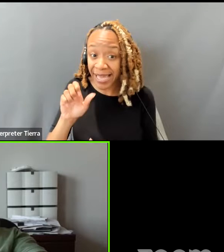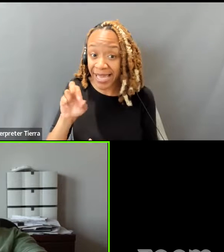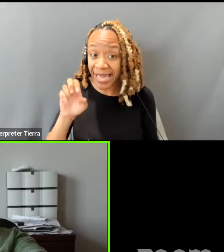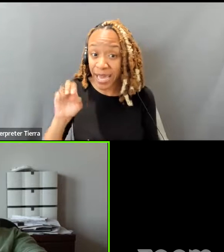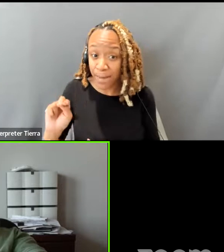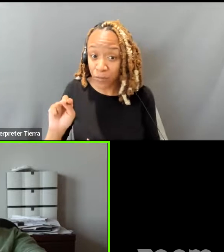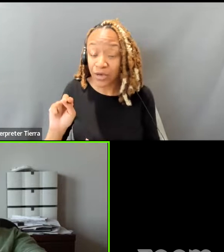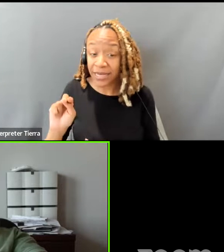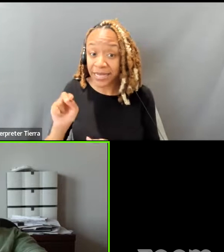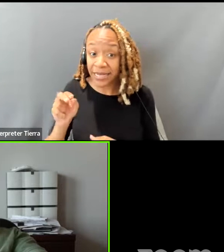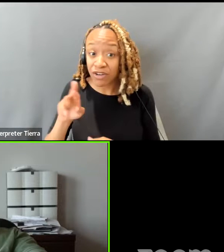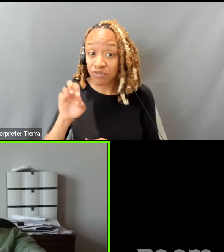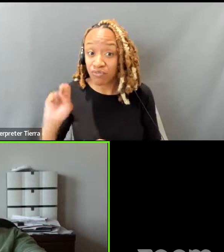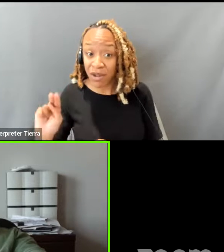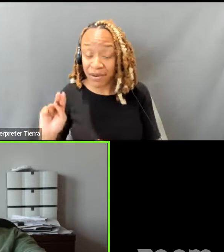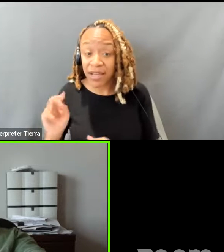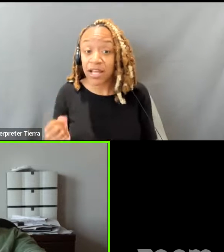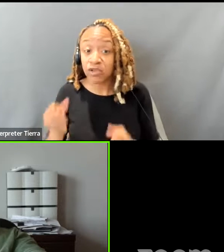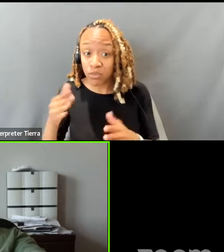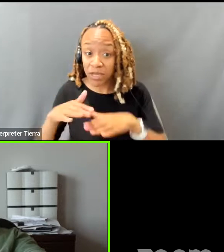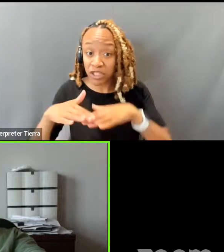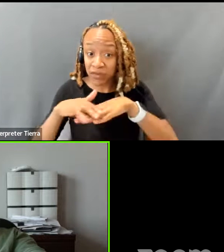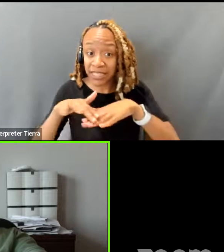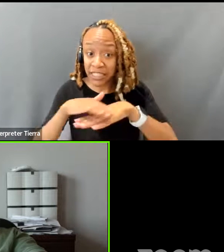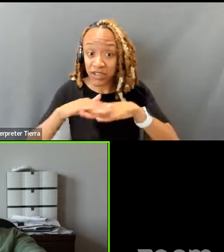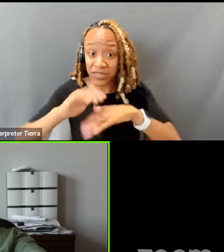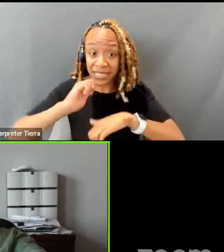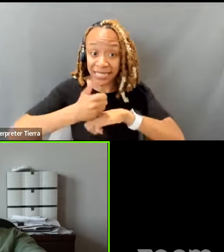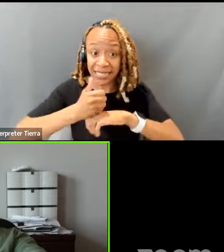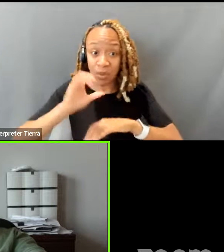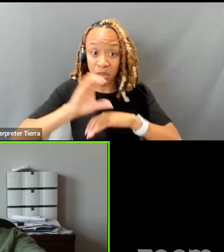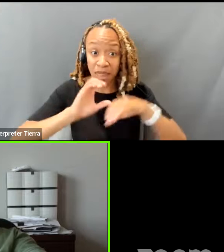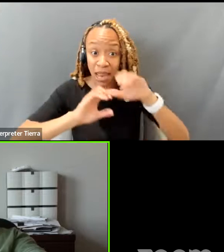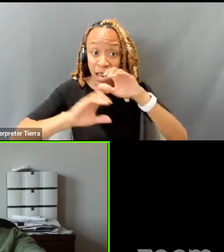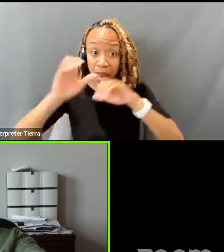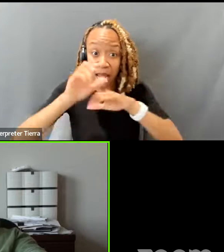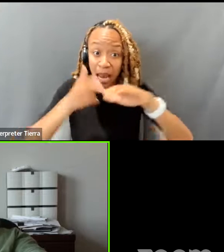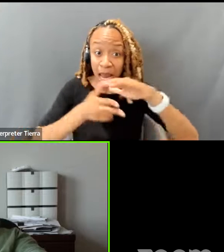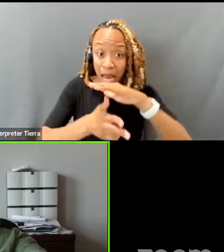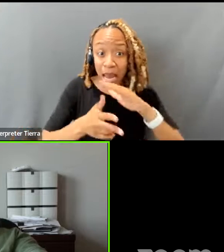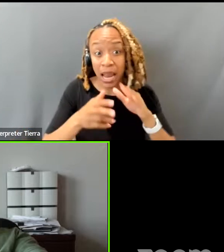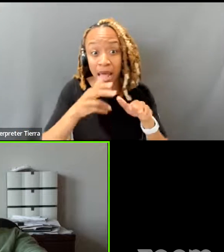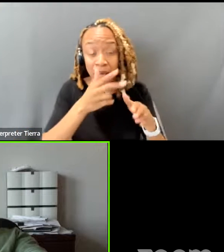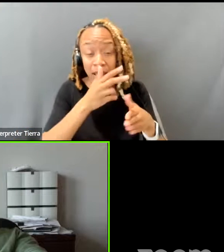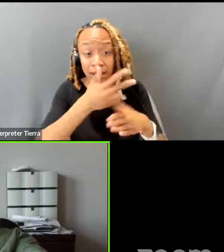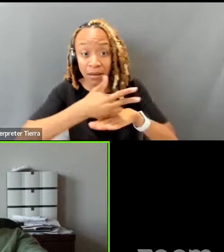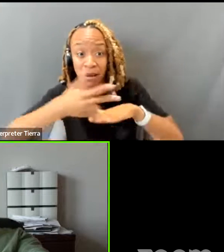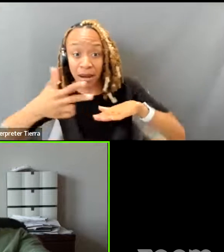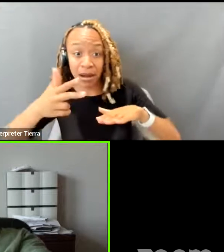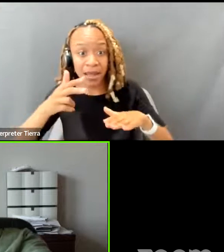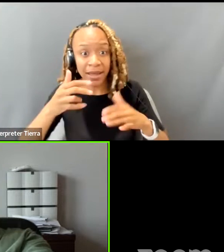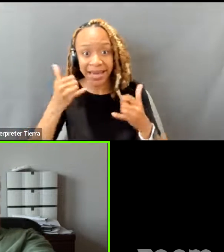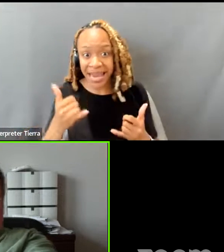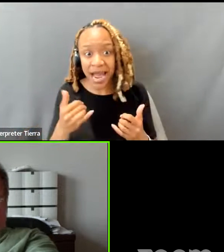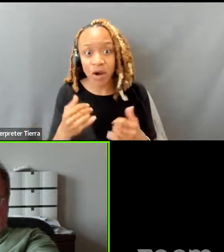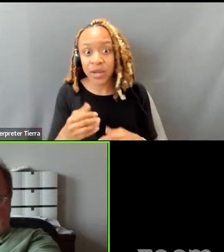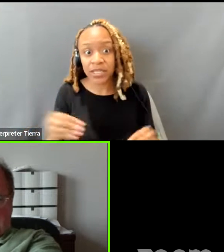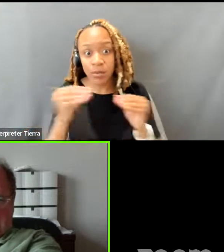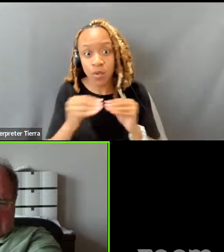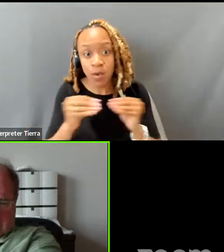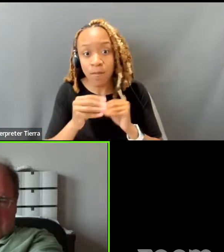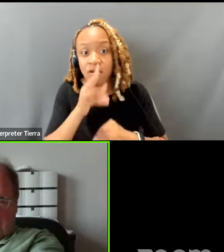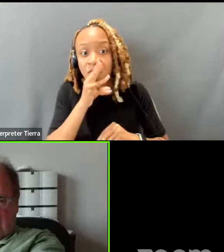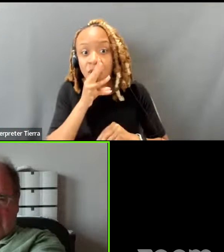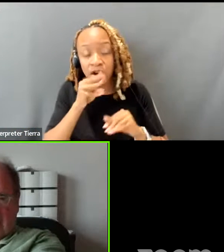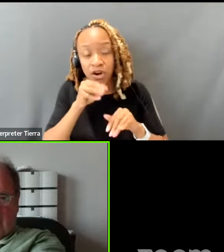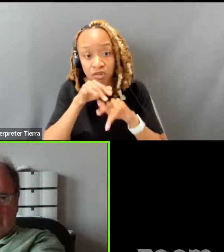with structures and parking lots and things like that. And it's leading to ever increasing floods along Cameron Run. I'm